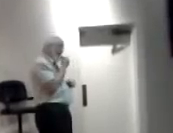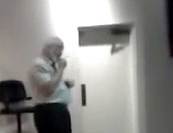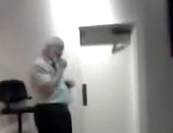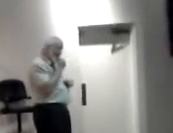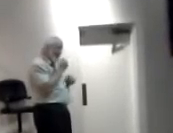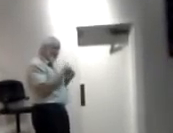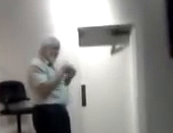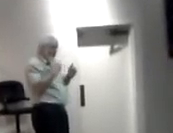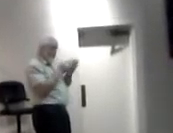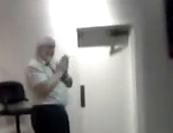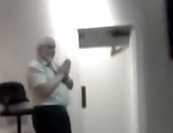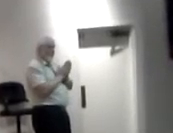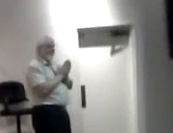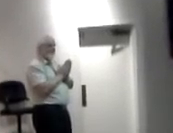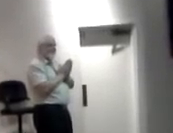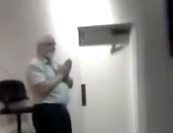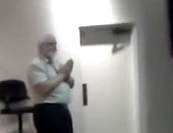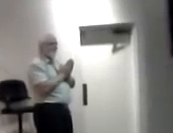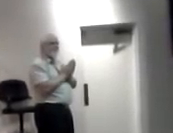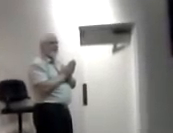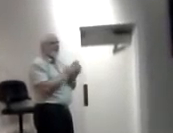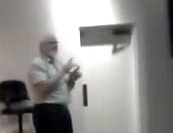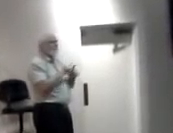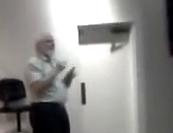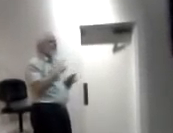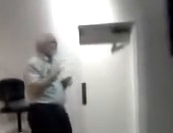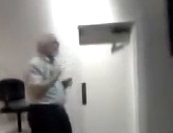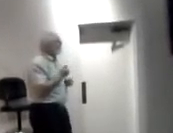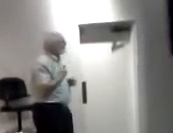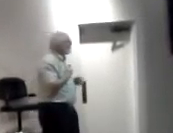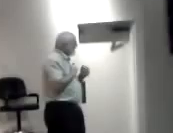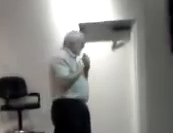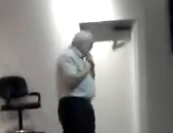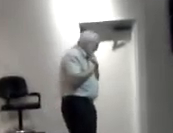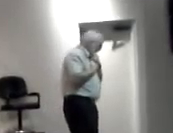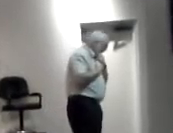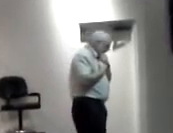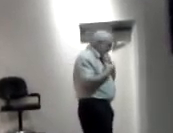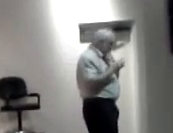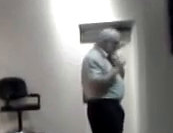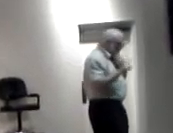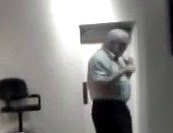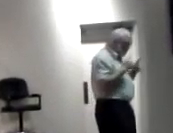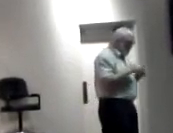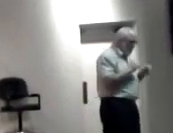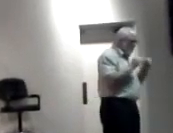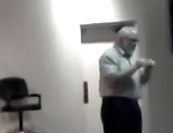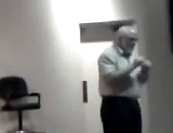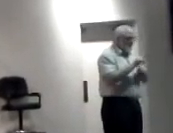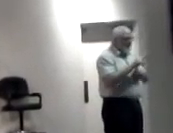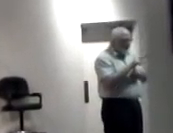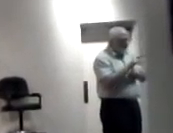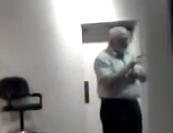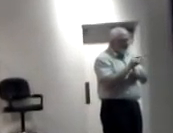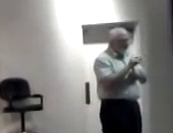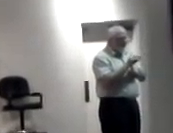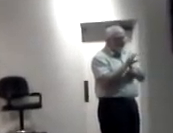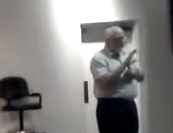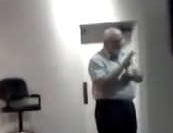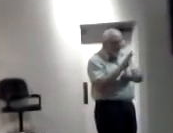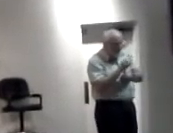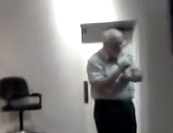eat. But I almost found myself, especially when I started moving into my 30s and some things happened in my life,